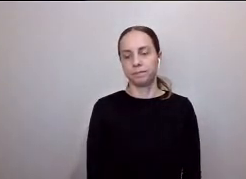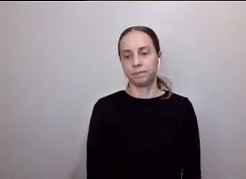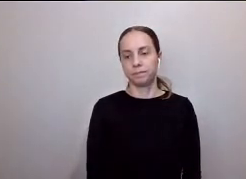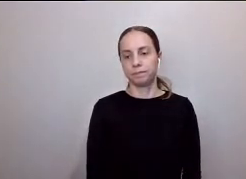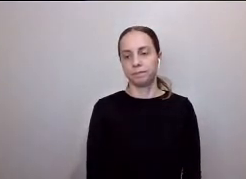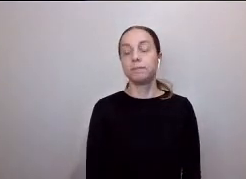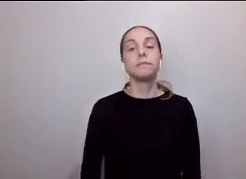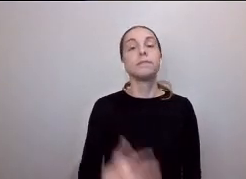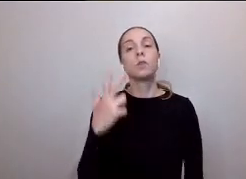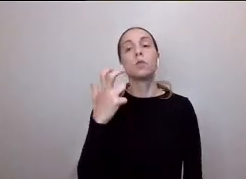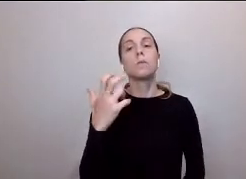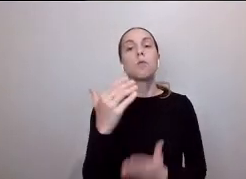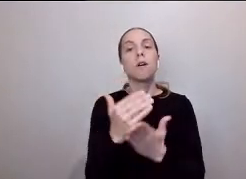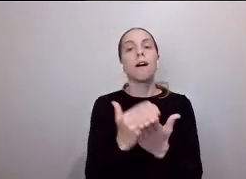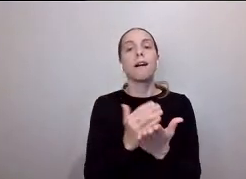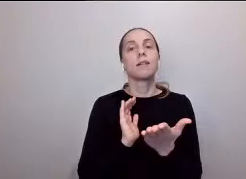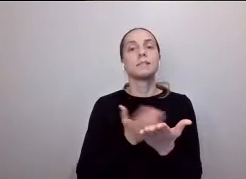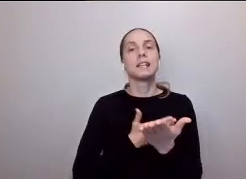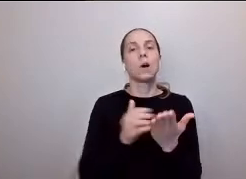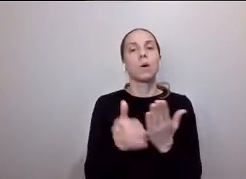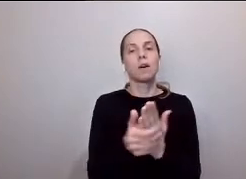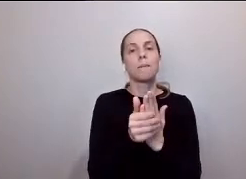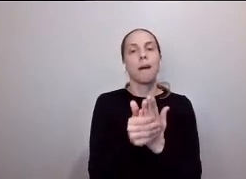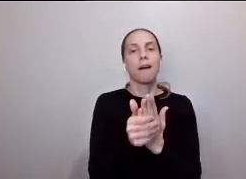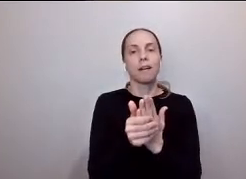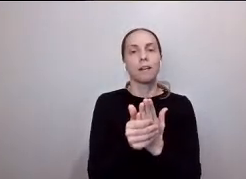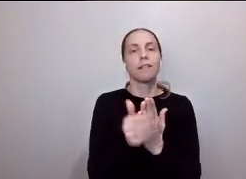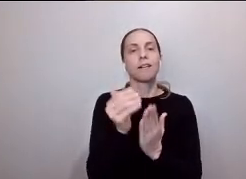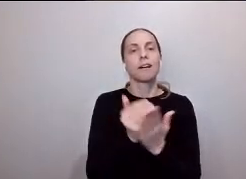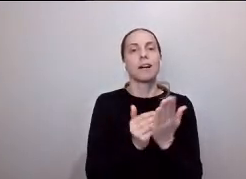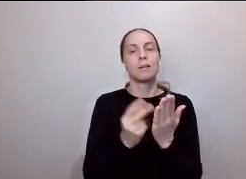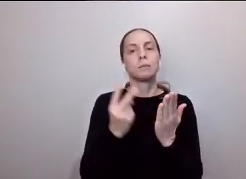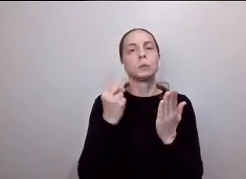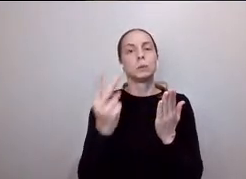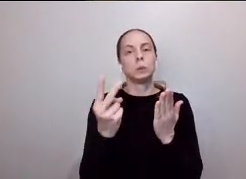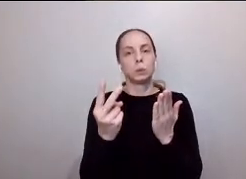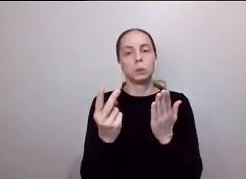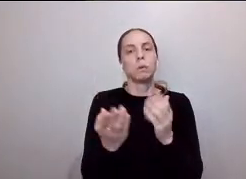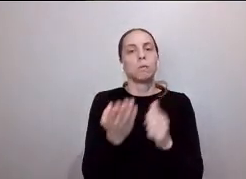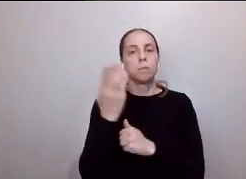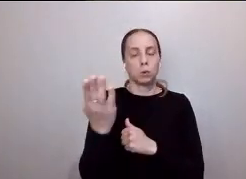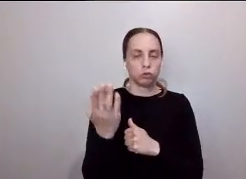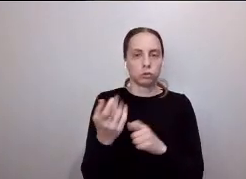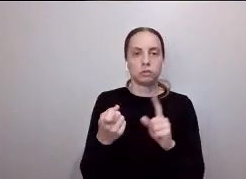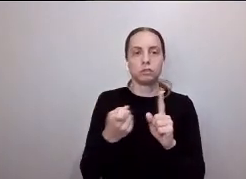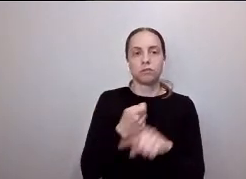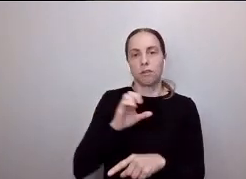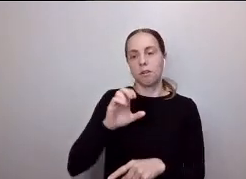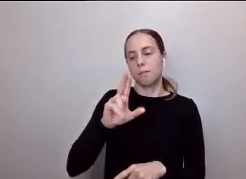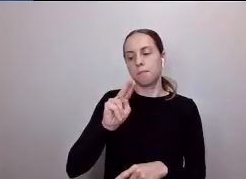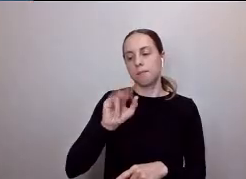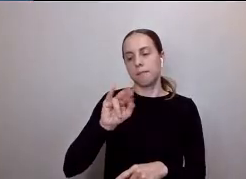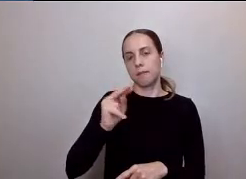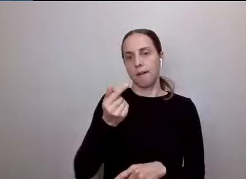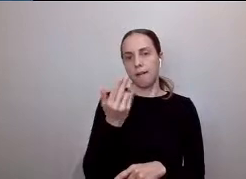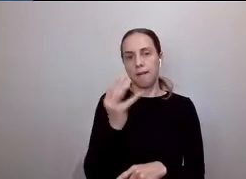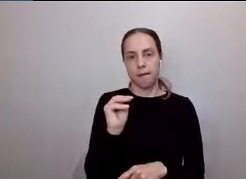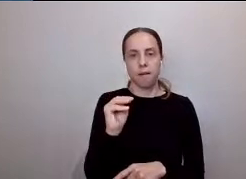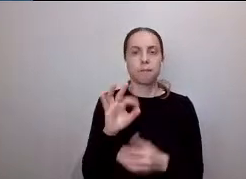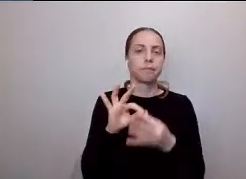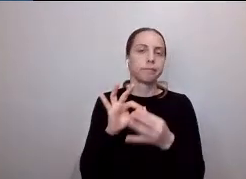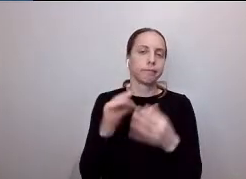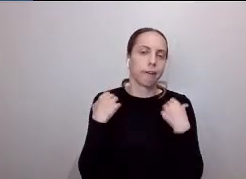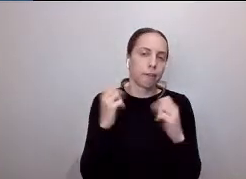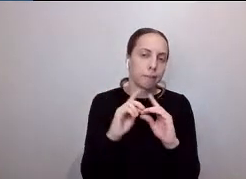2 is a motion by Cunningham related to health department. Item 3 is a motion by Gordon related to construction